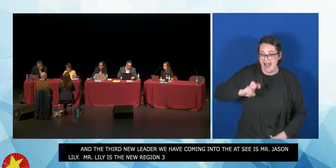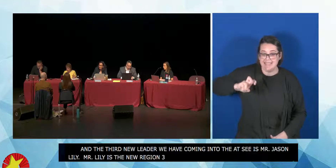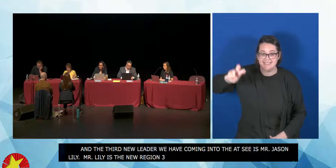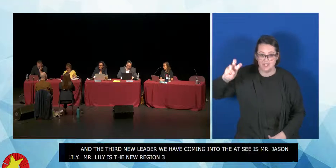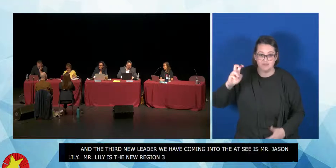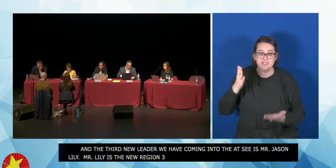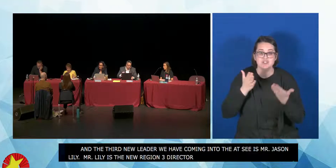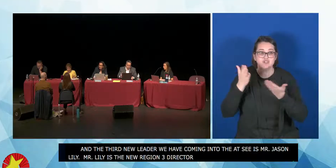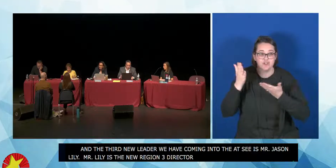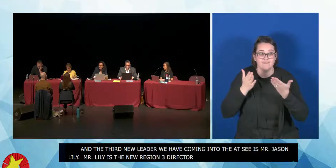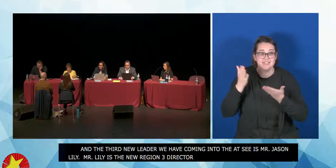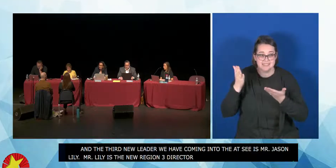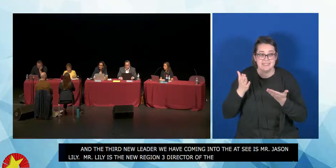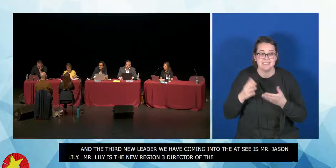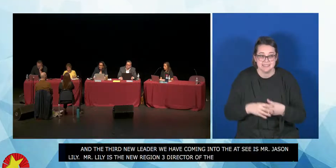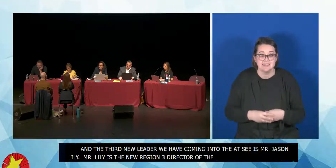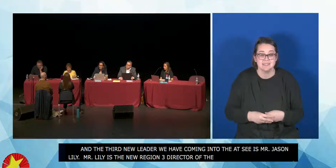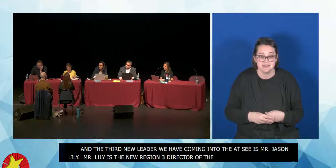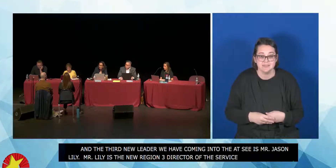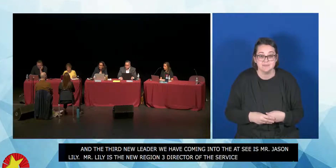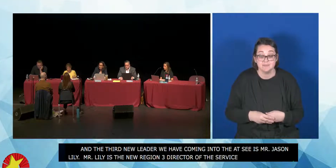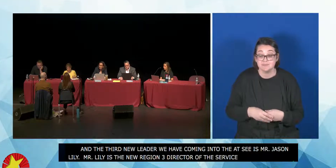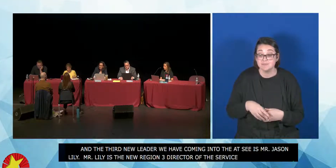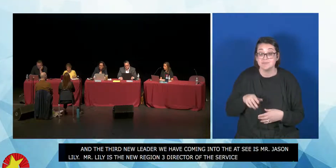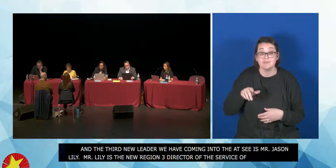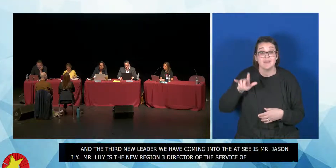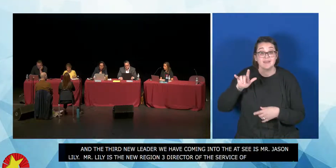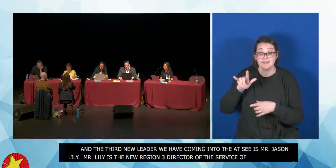Arizona. He comes to us